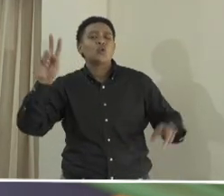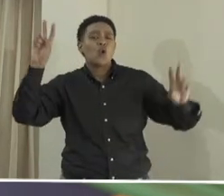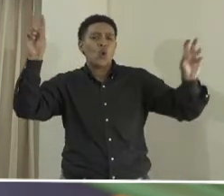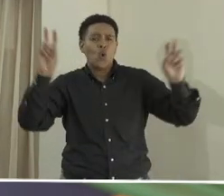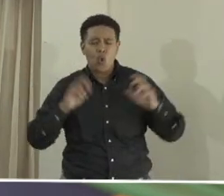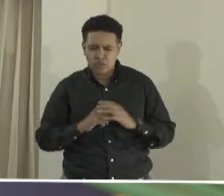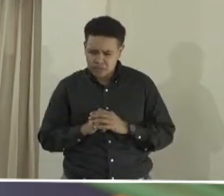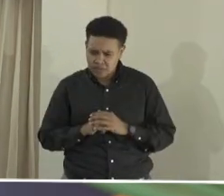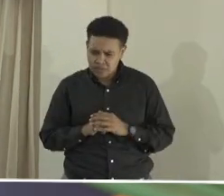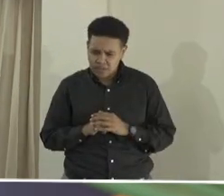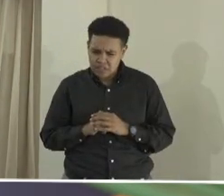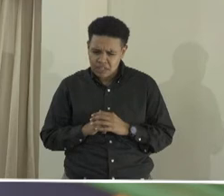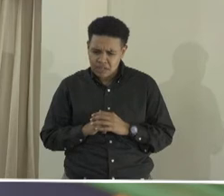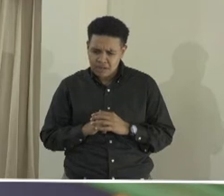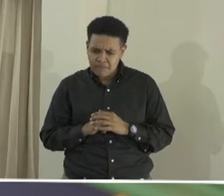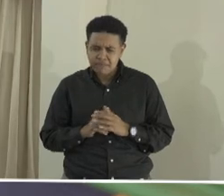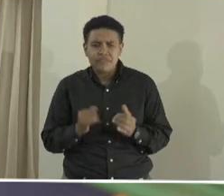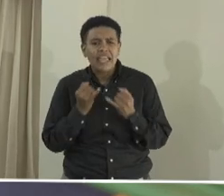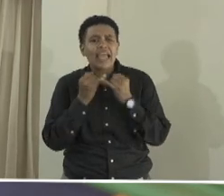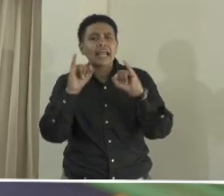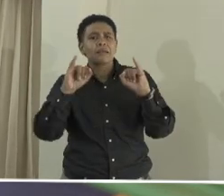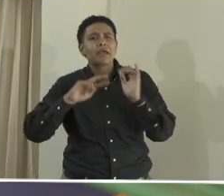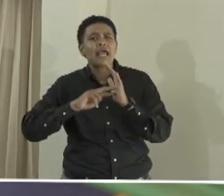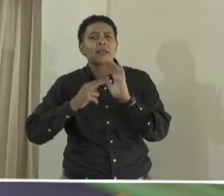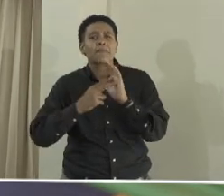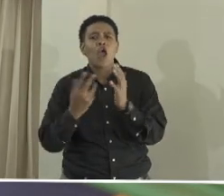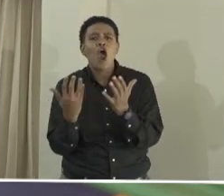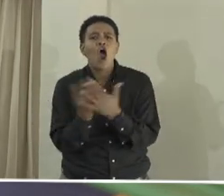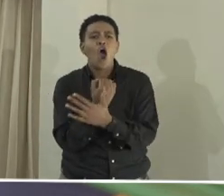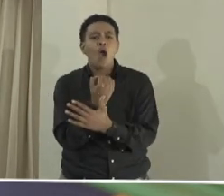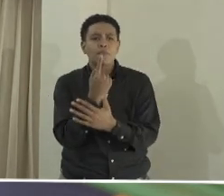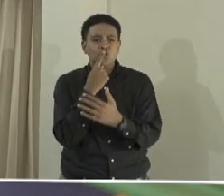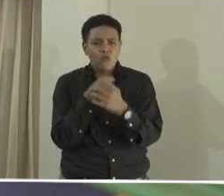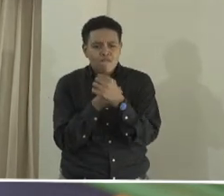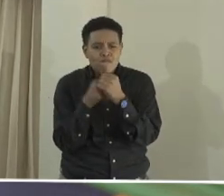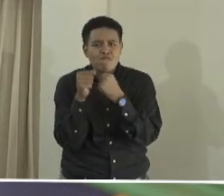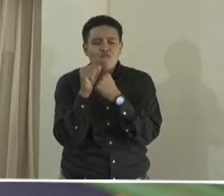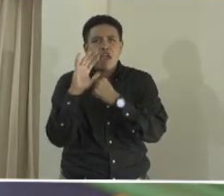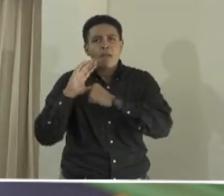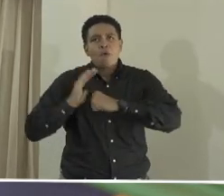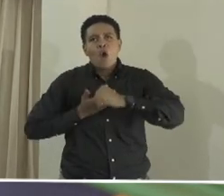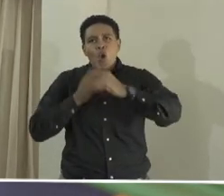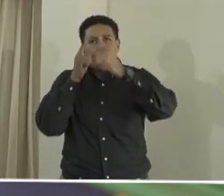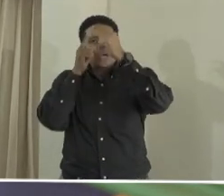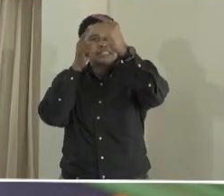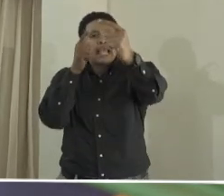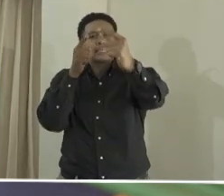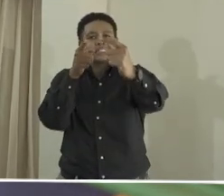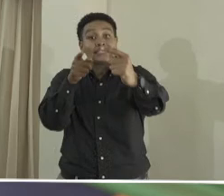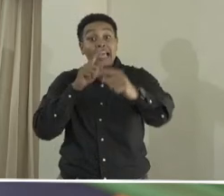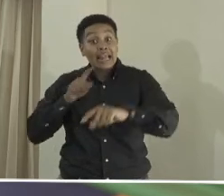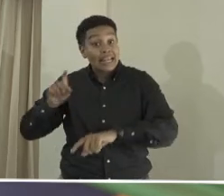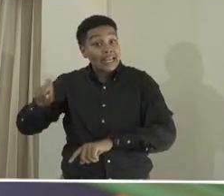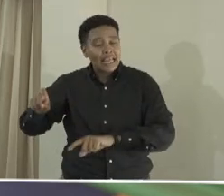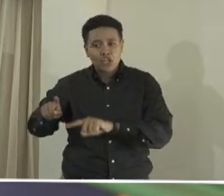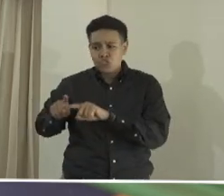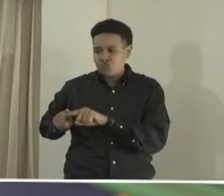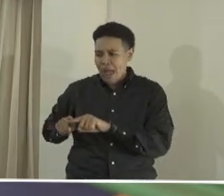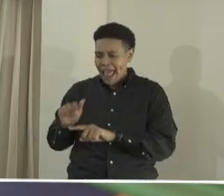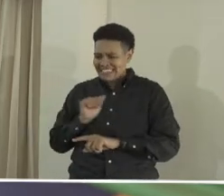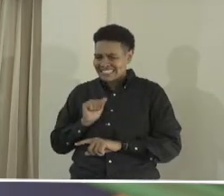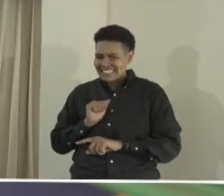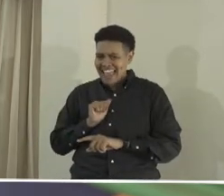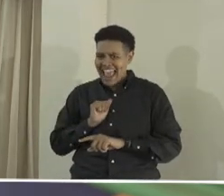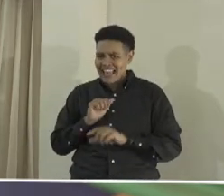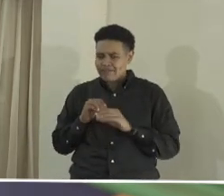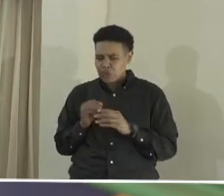"Independence means the opportunity for us to frame our destiny and the need to rely on ourselves in